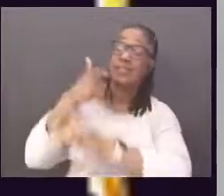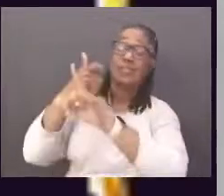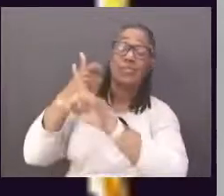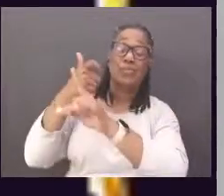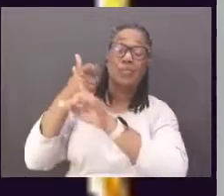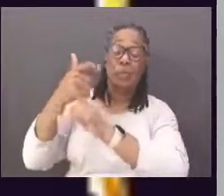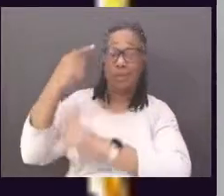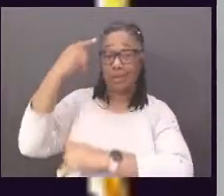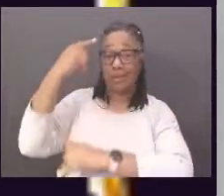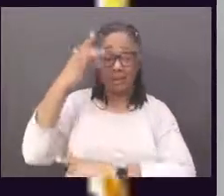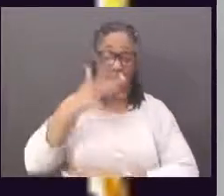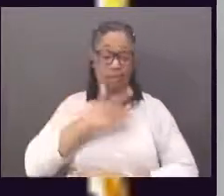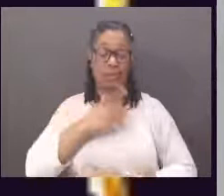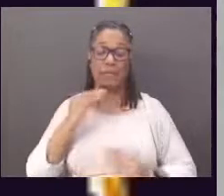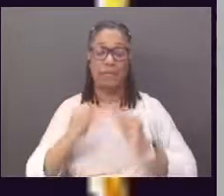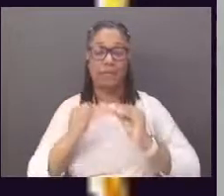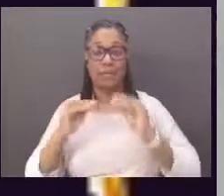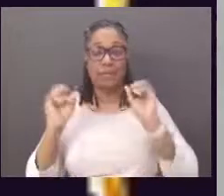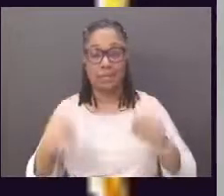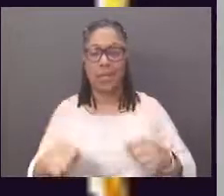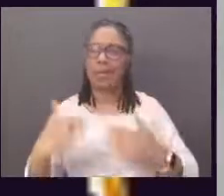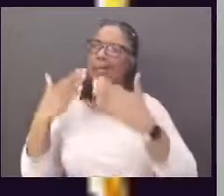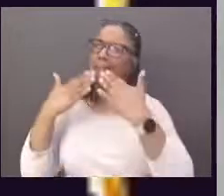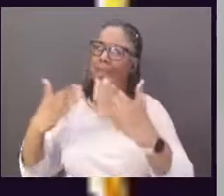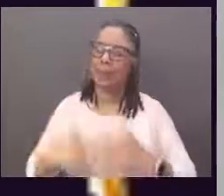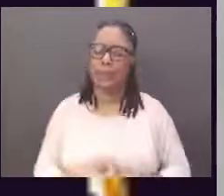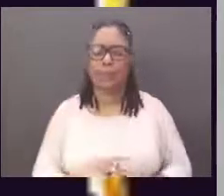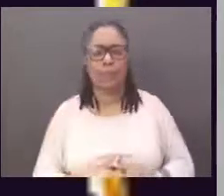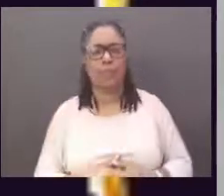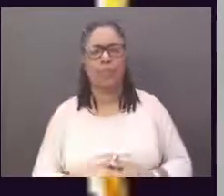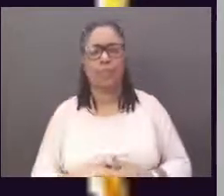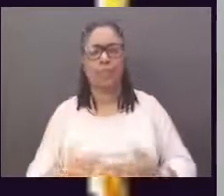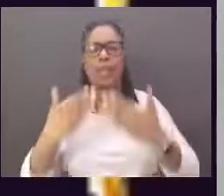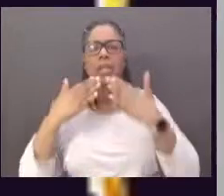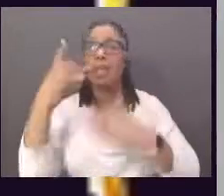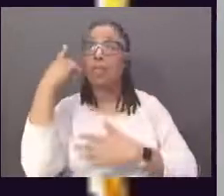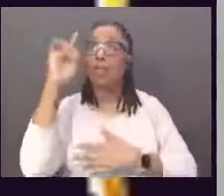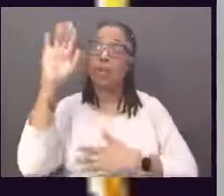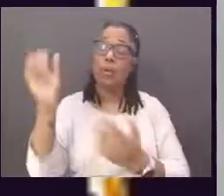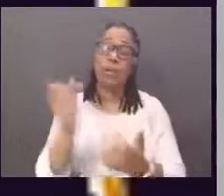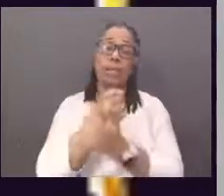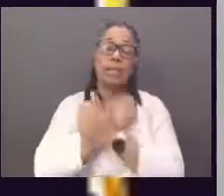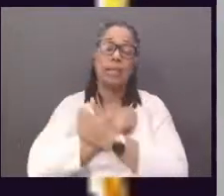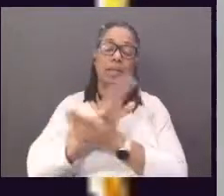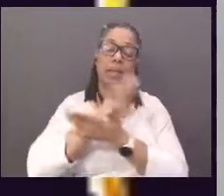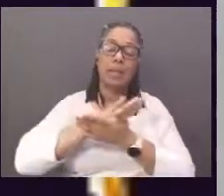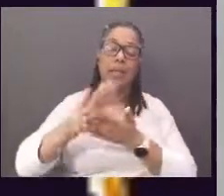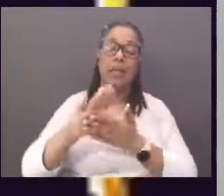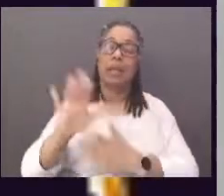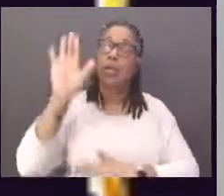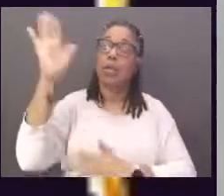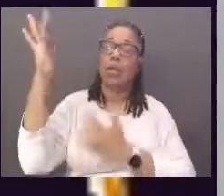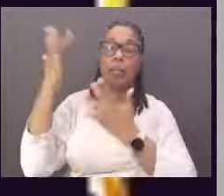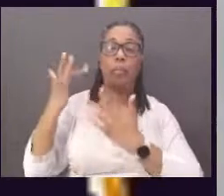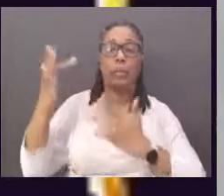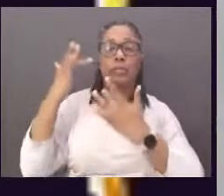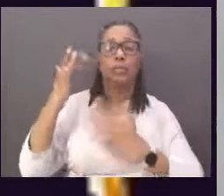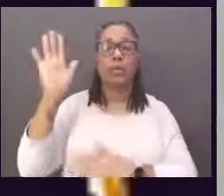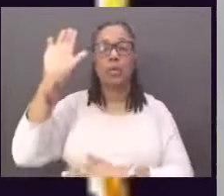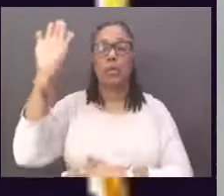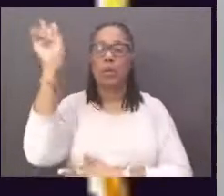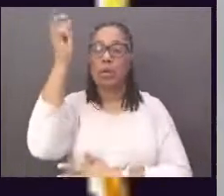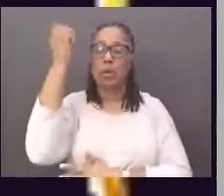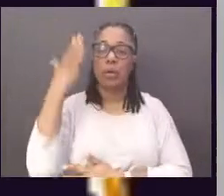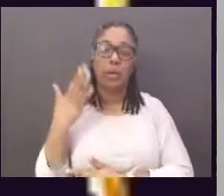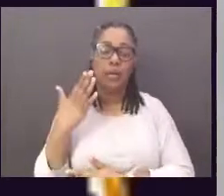master. Great master, we thank you for your loving kindness. We thank you for your mercy. We thank you for your grace. We thank you for your long